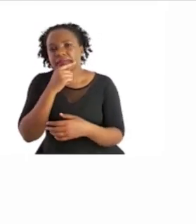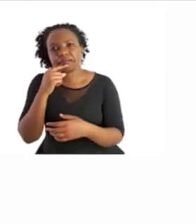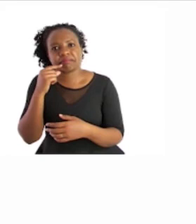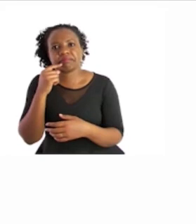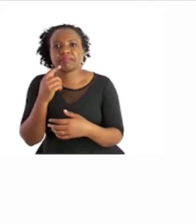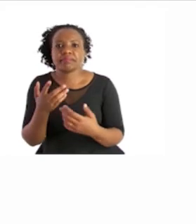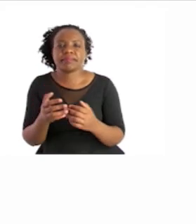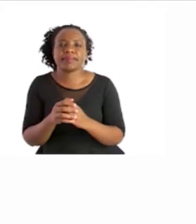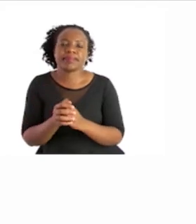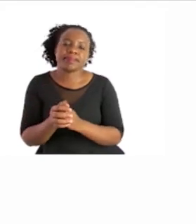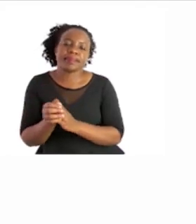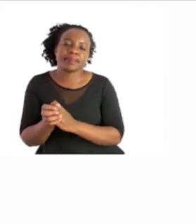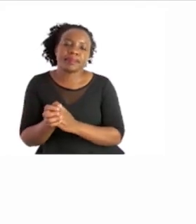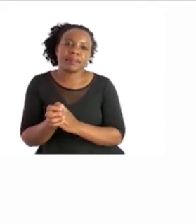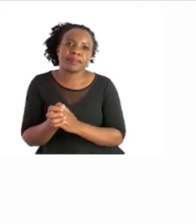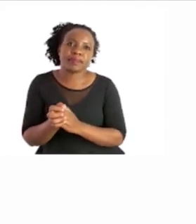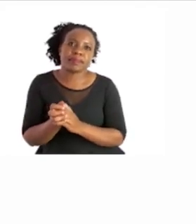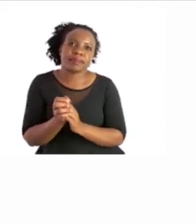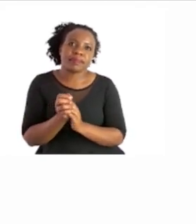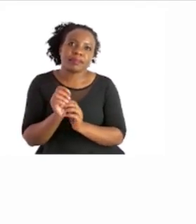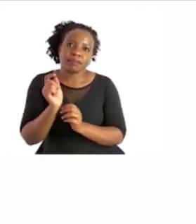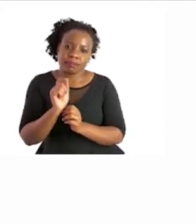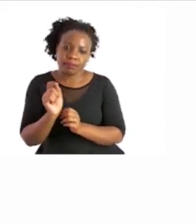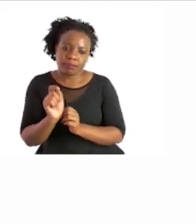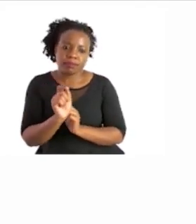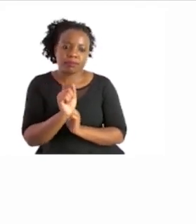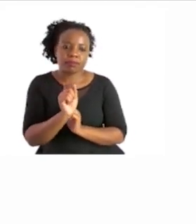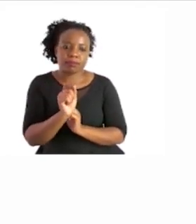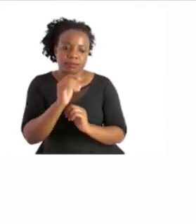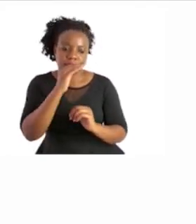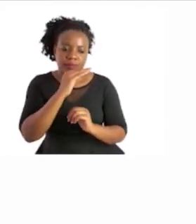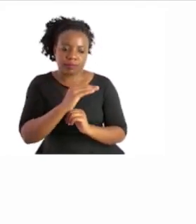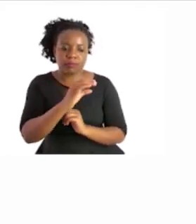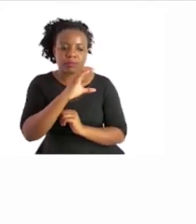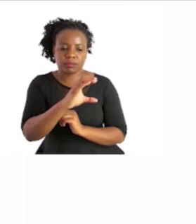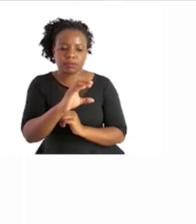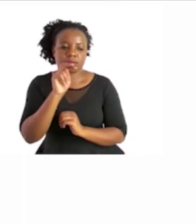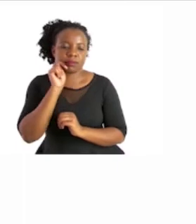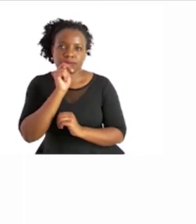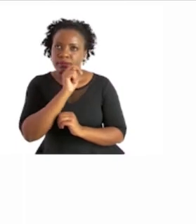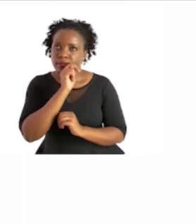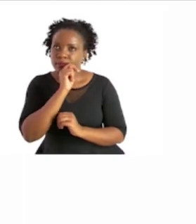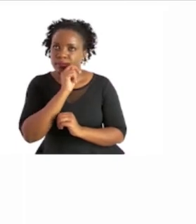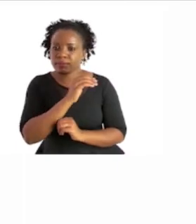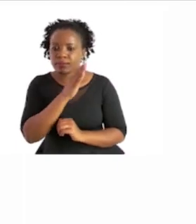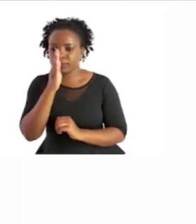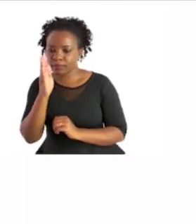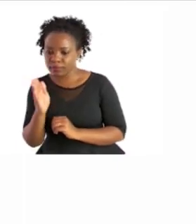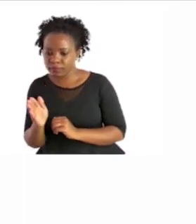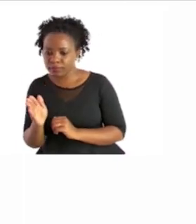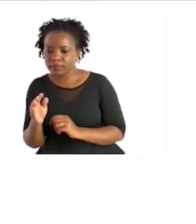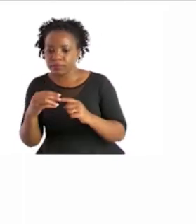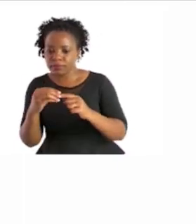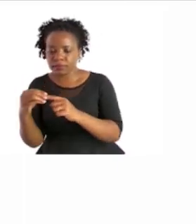Those names, you write them under common, and then the ones with specific names,